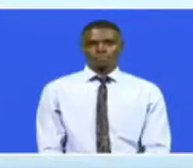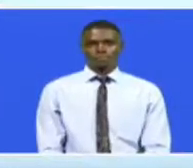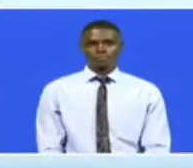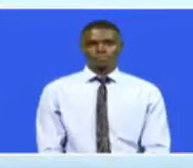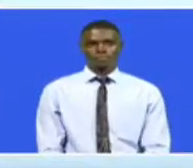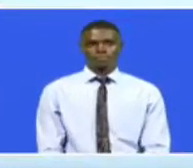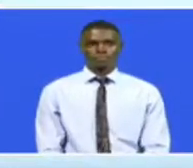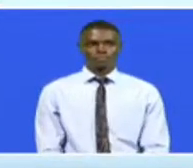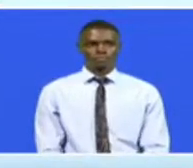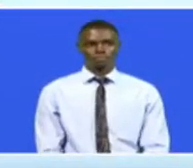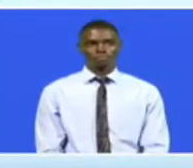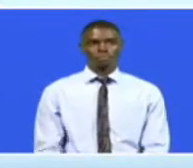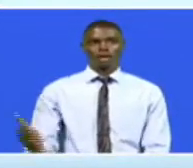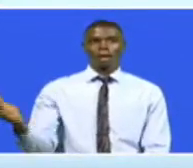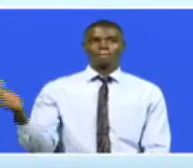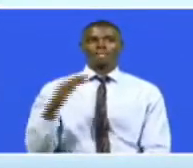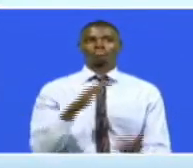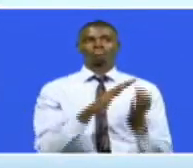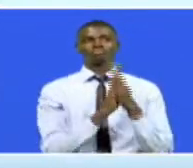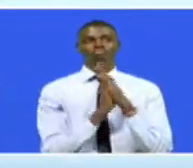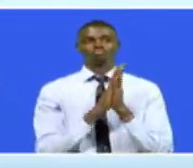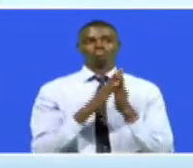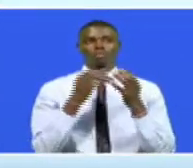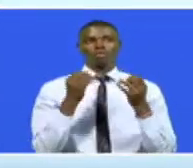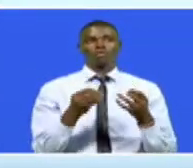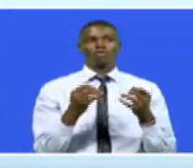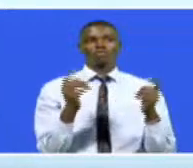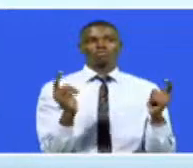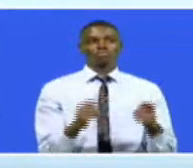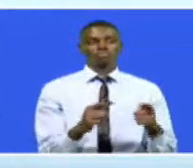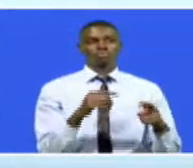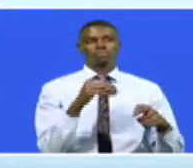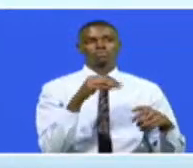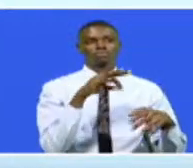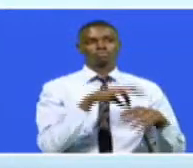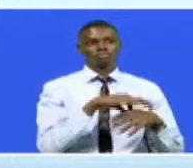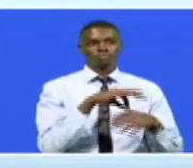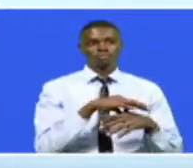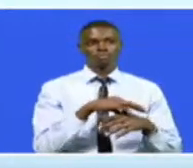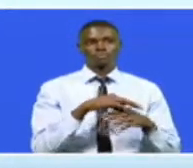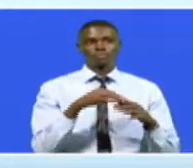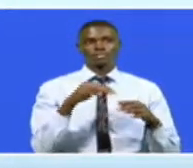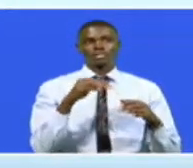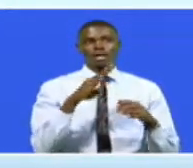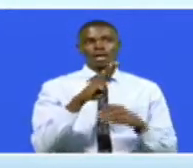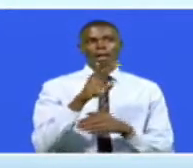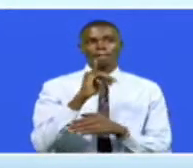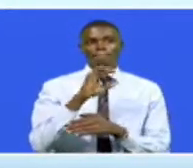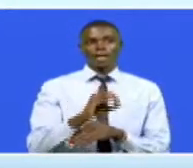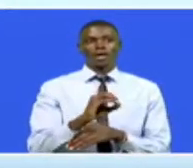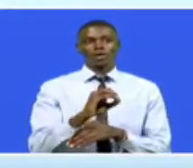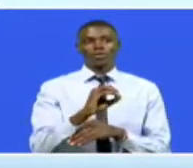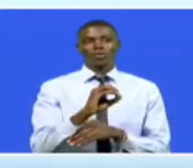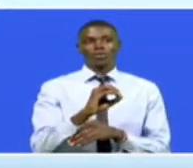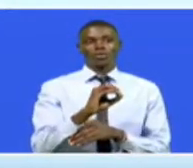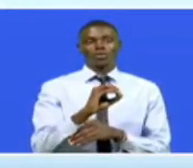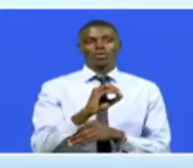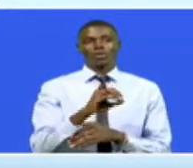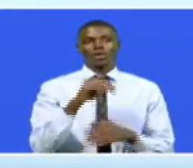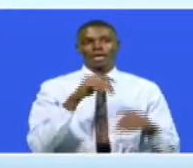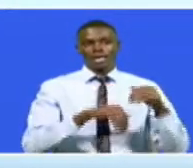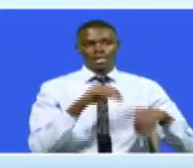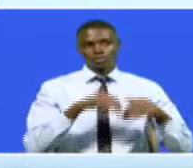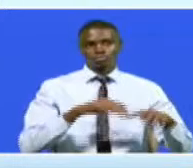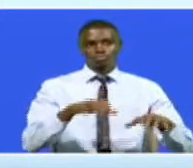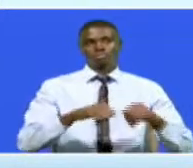All right, and on to back to that story on the mini polls elsewhere in Garissa Town by election. The race to succeed CS